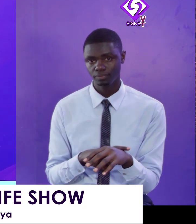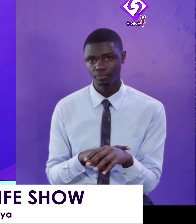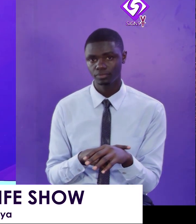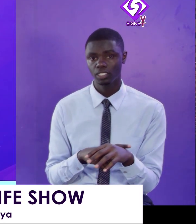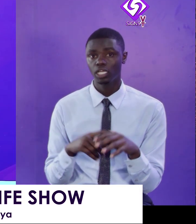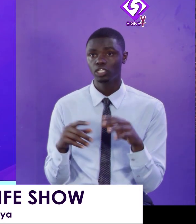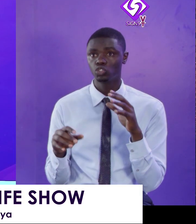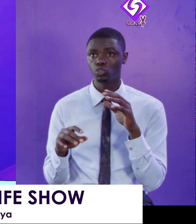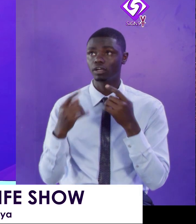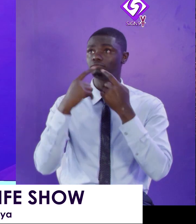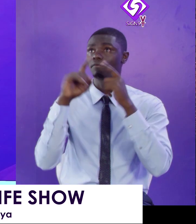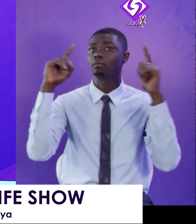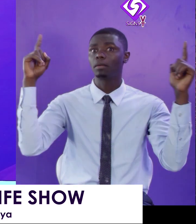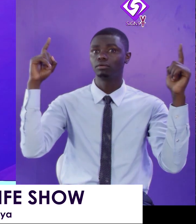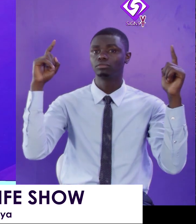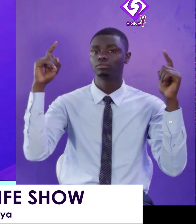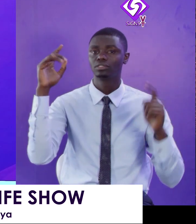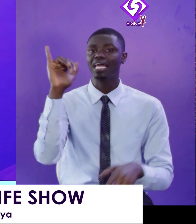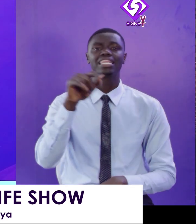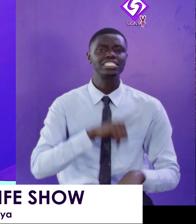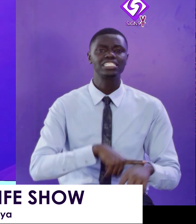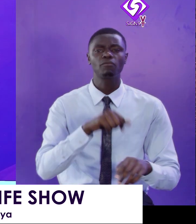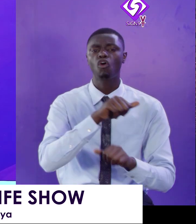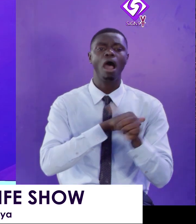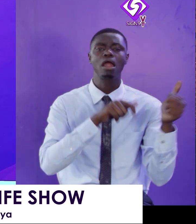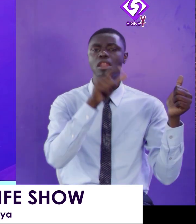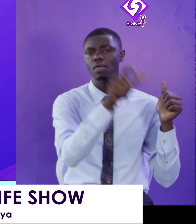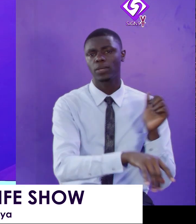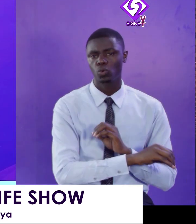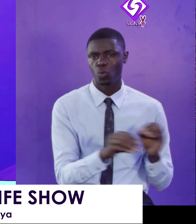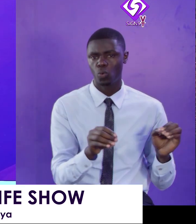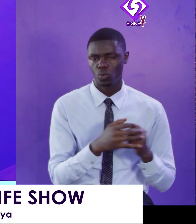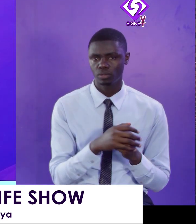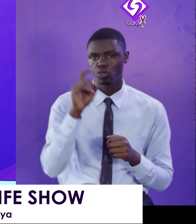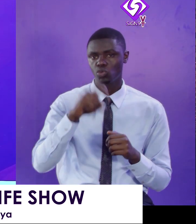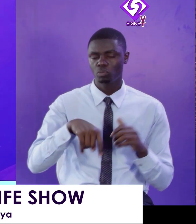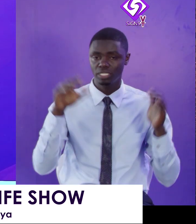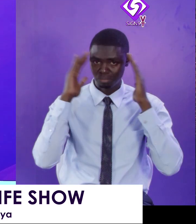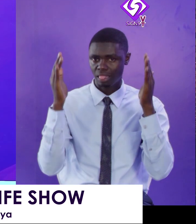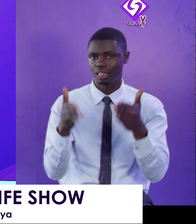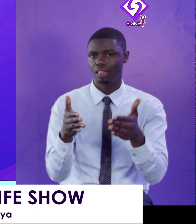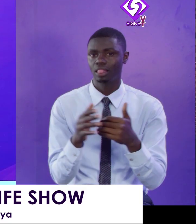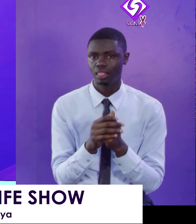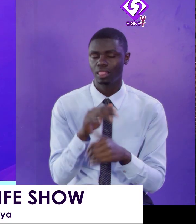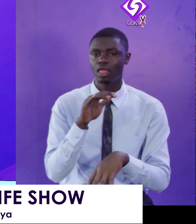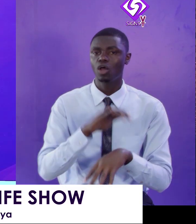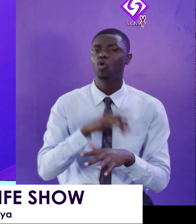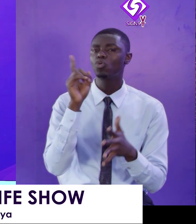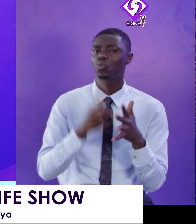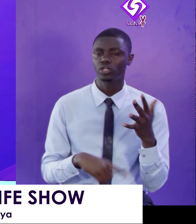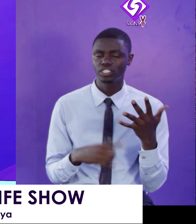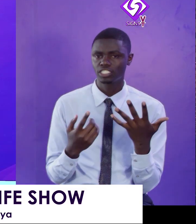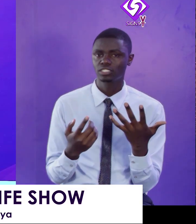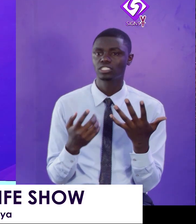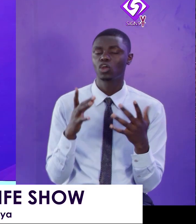bloom more, and that is not the time for the other person. That is why you need to be keen even on what exactly